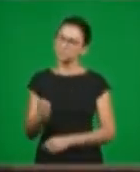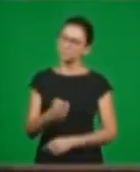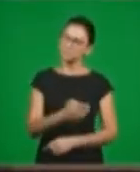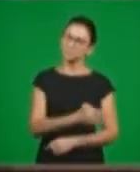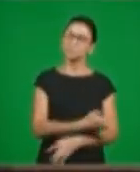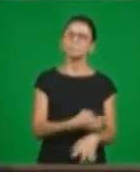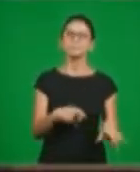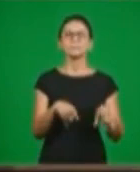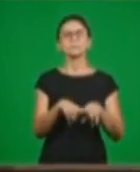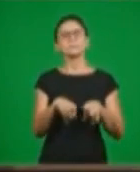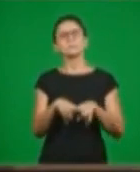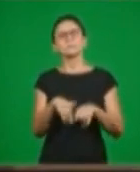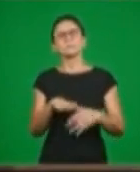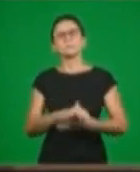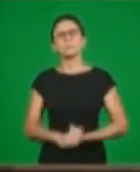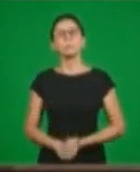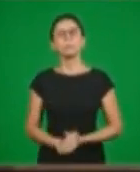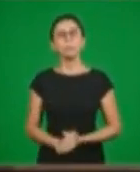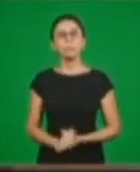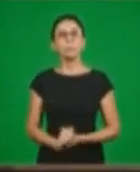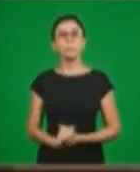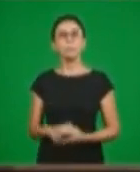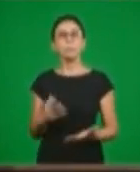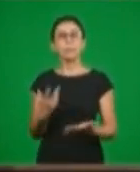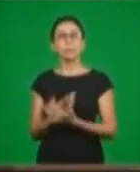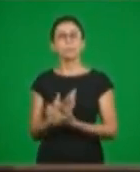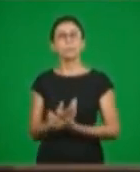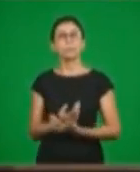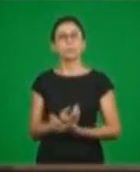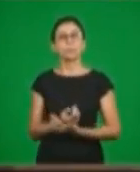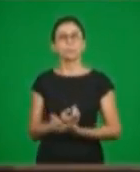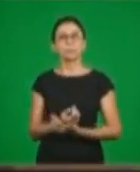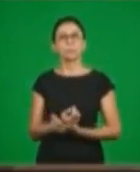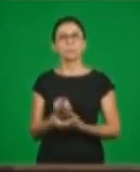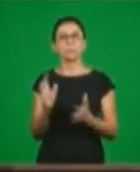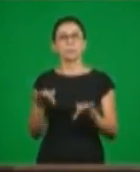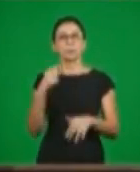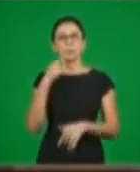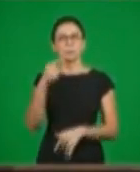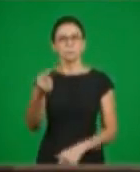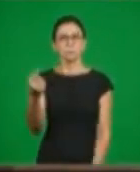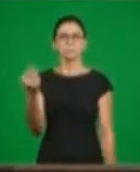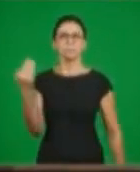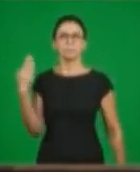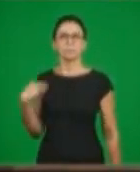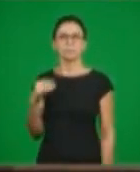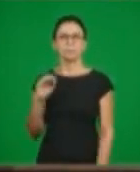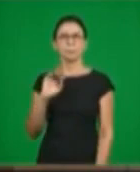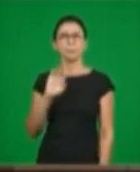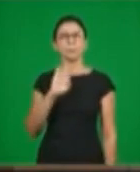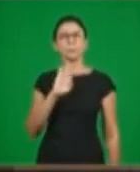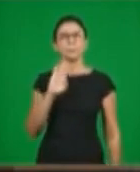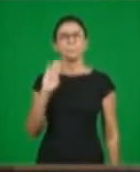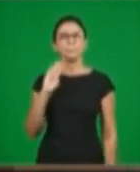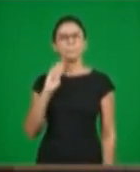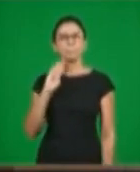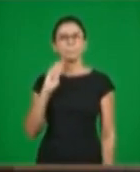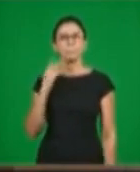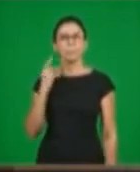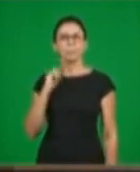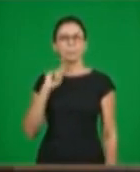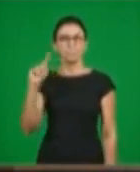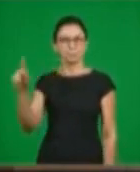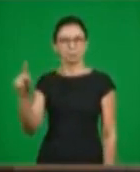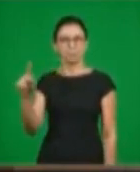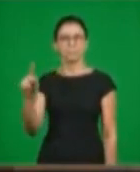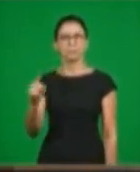Also, we want to tell the brothers that it was done last weekend, a seminar in the Maninha